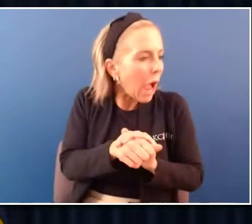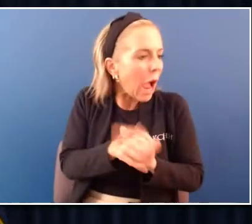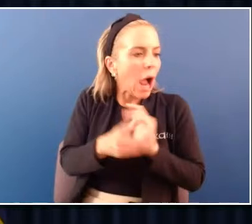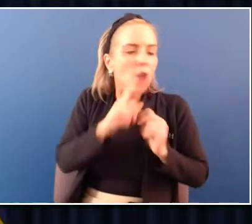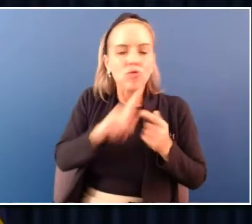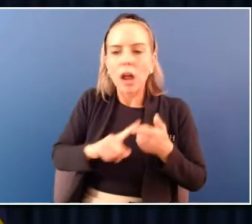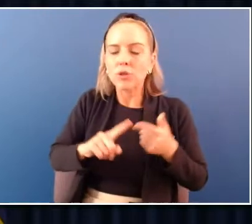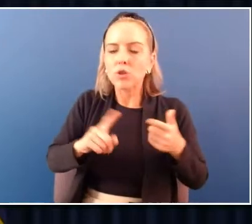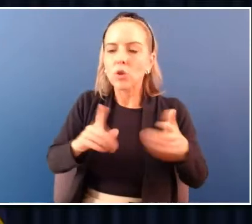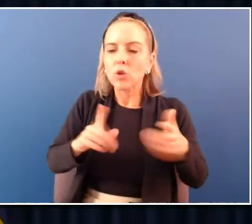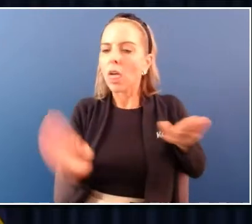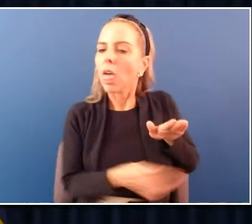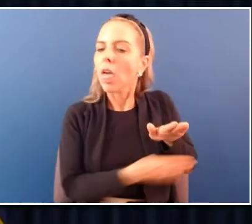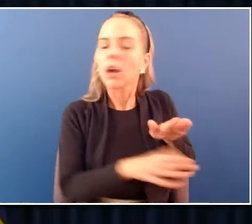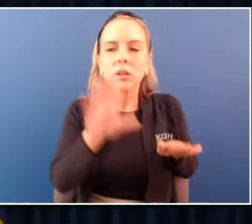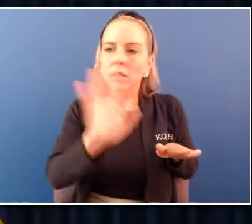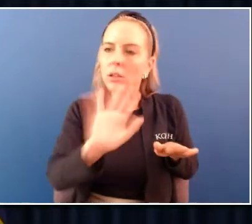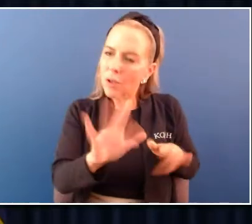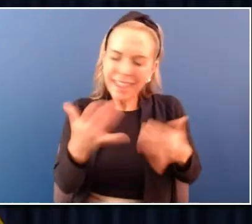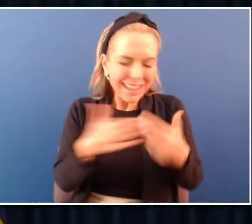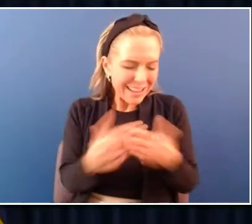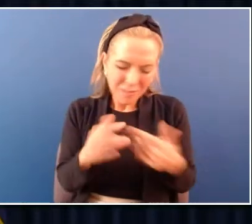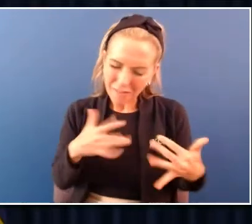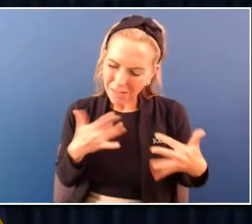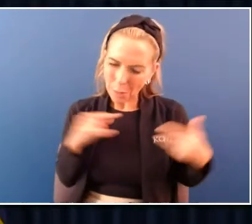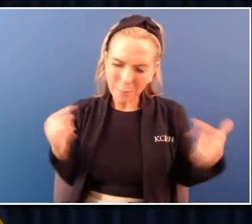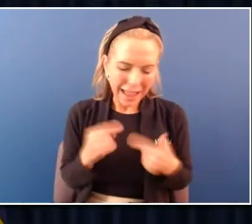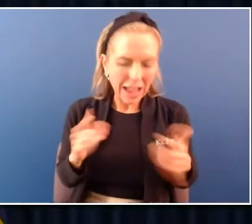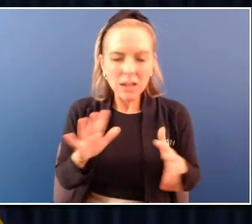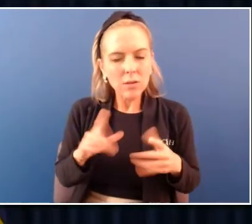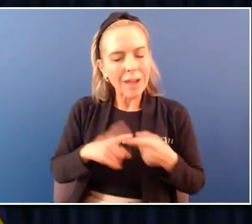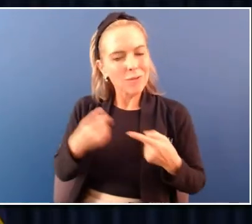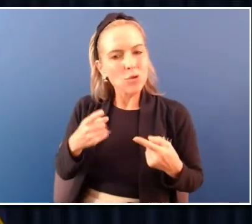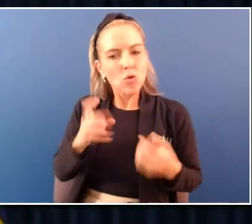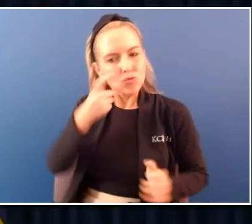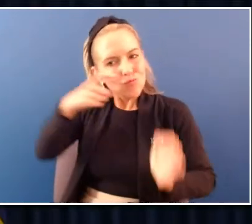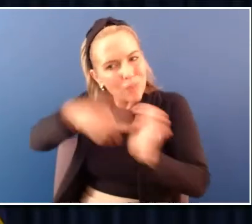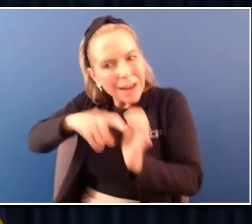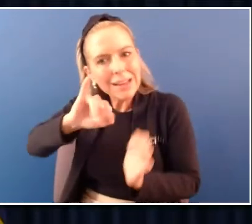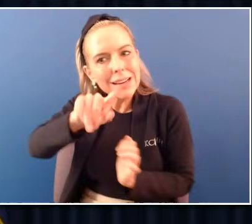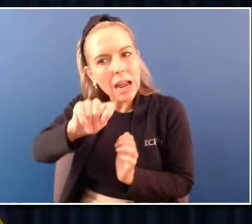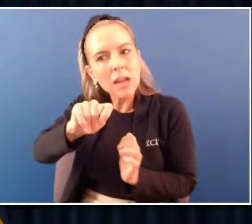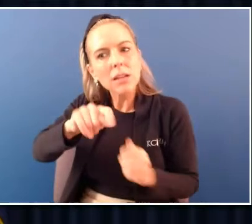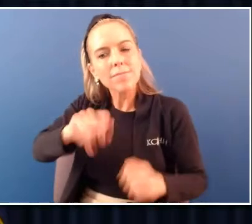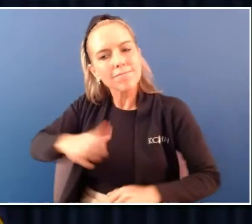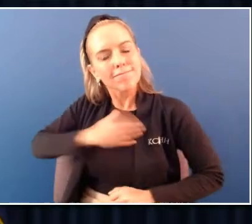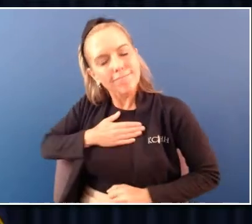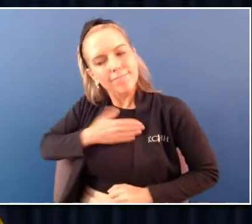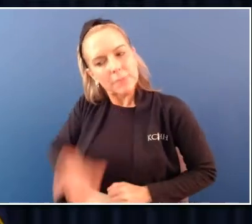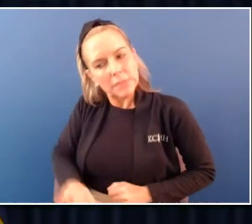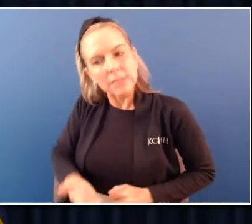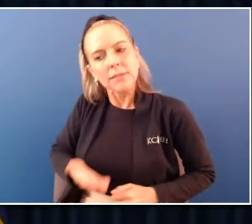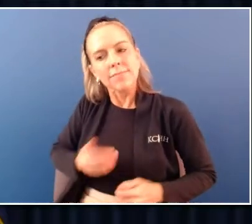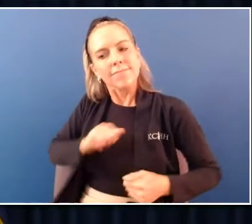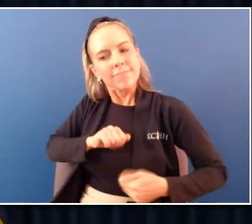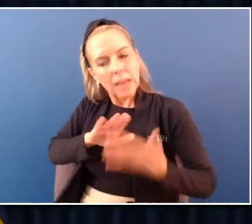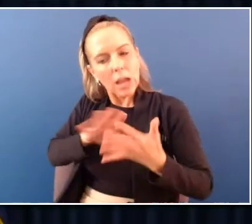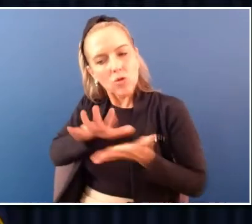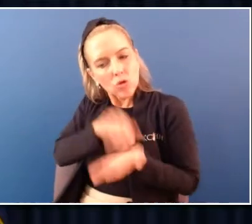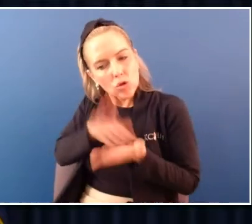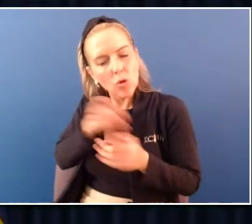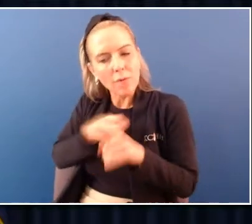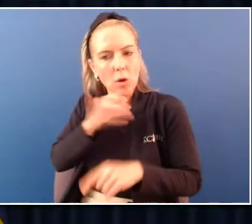even the parts that are painful. What we have to do is recognize it, admit it, and try to learn from it,